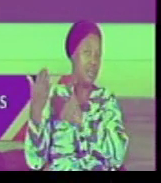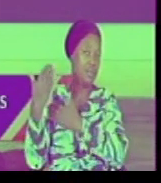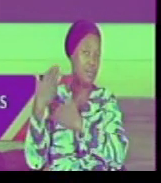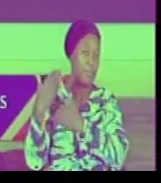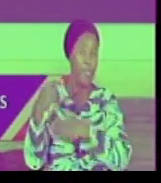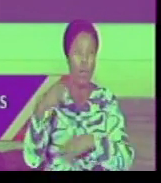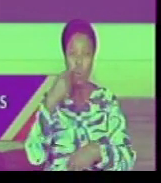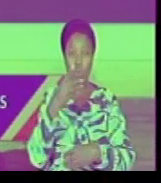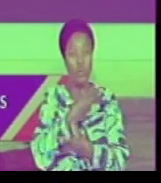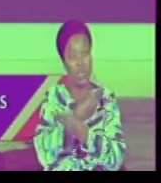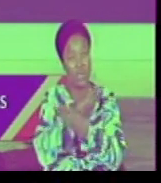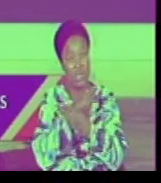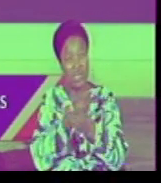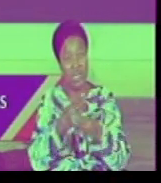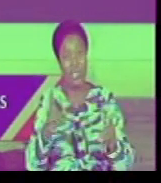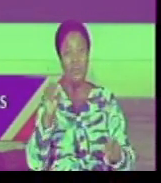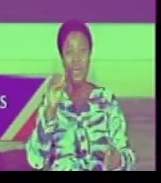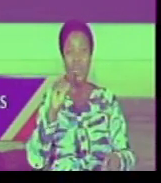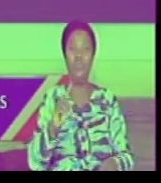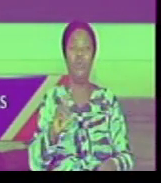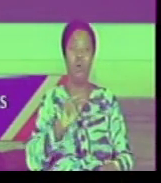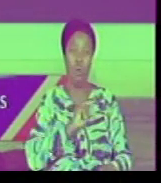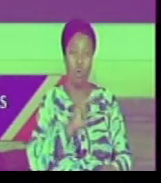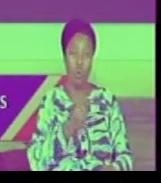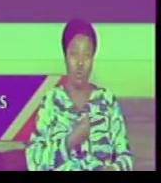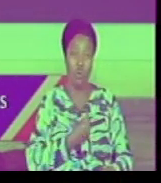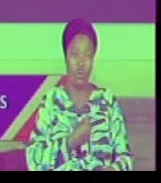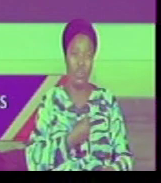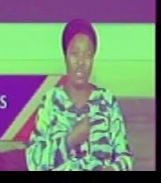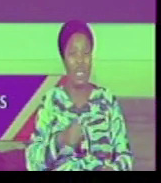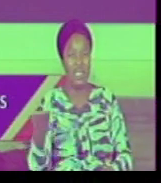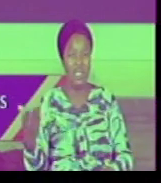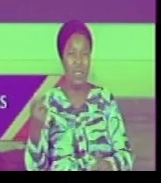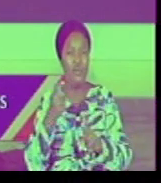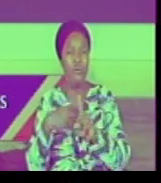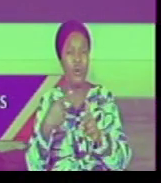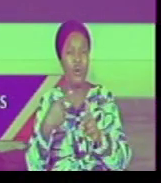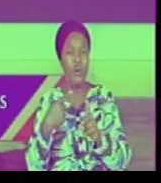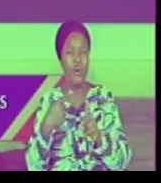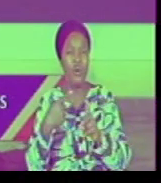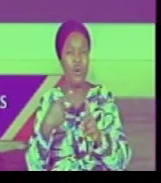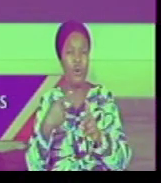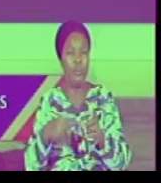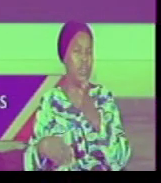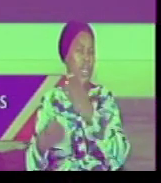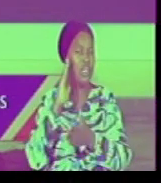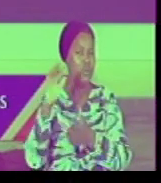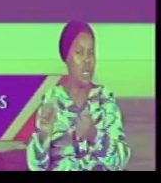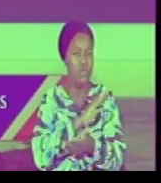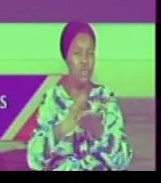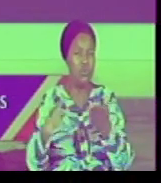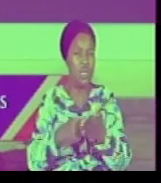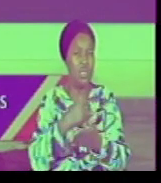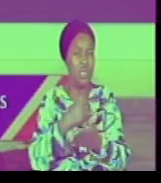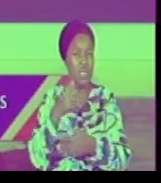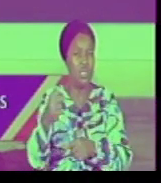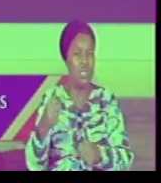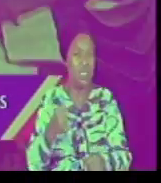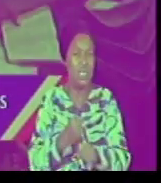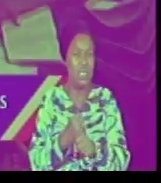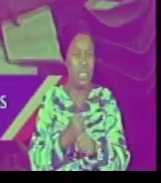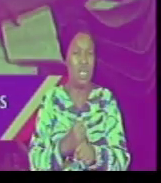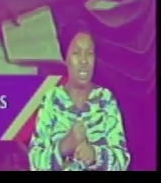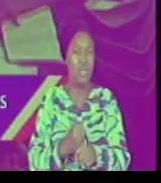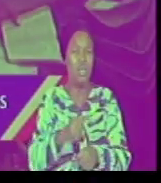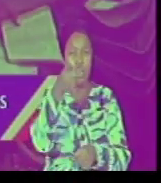past tense, anything from the past that will spoil this year, God will deliver you from